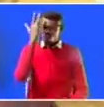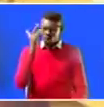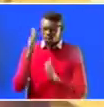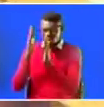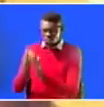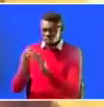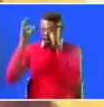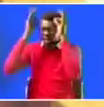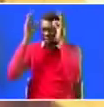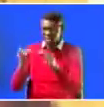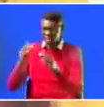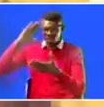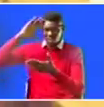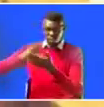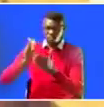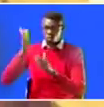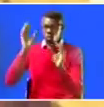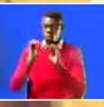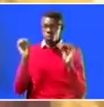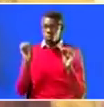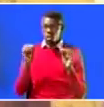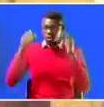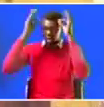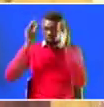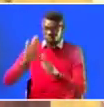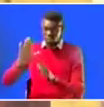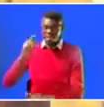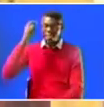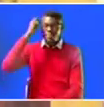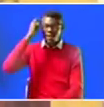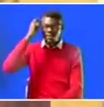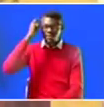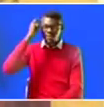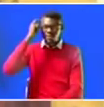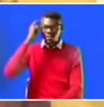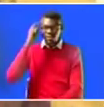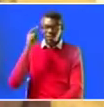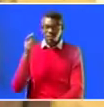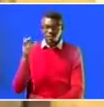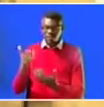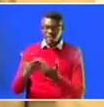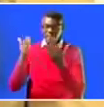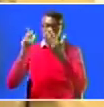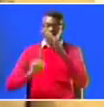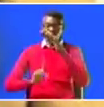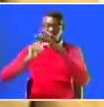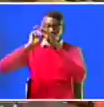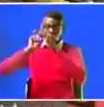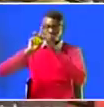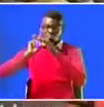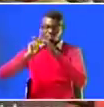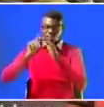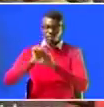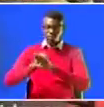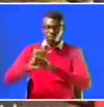to make a decision. And a decision that which is made, psychologically, there must be a trigger that has made that person to make a decision.